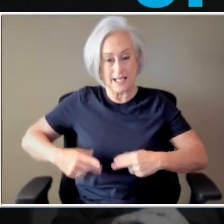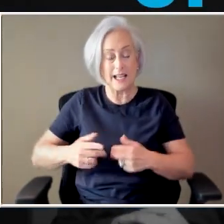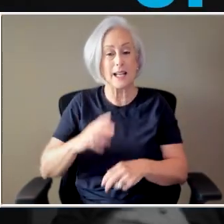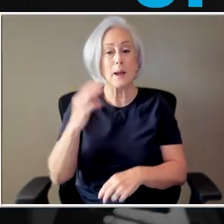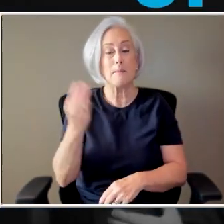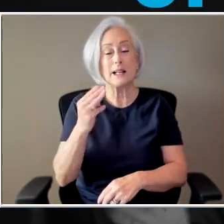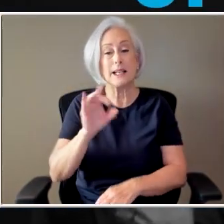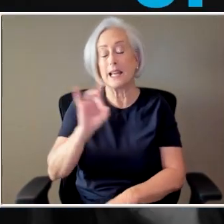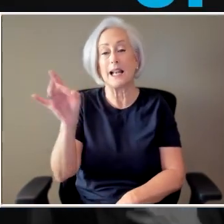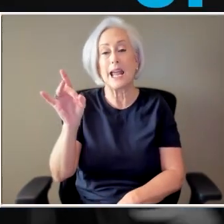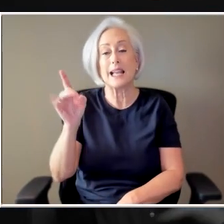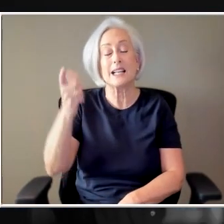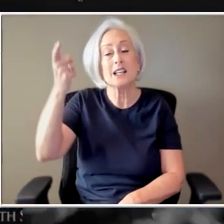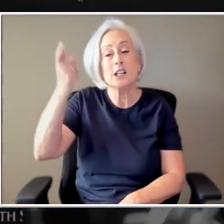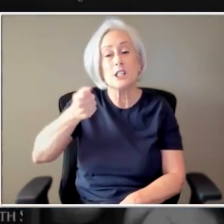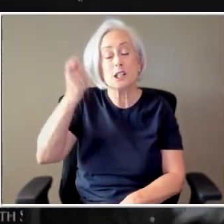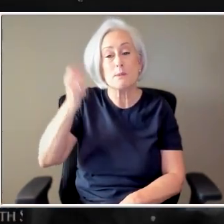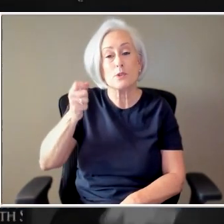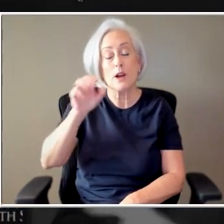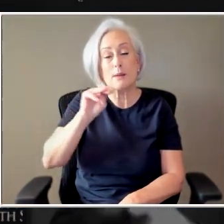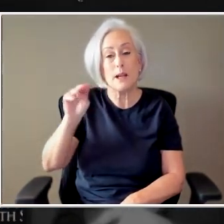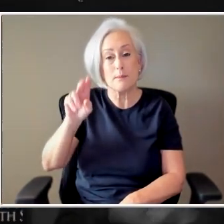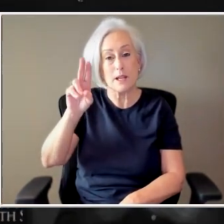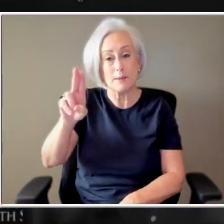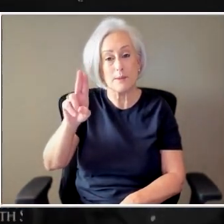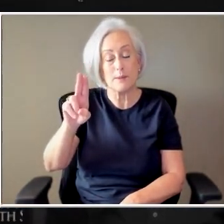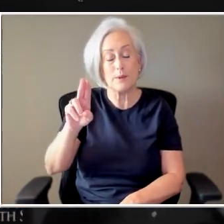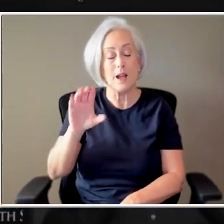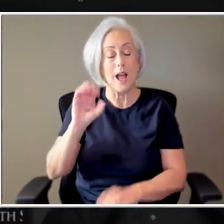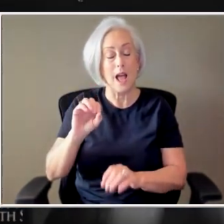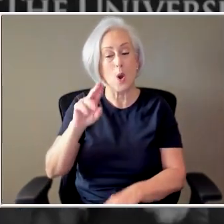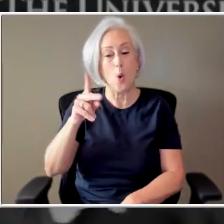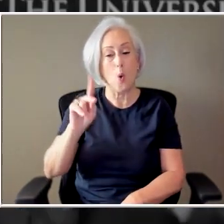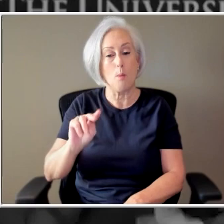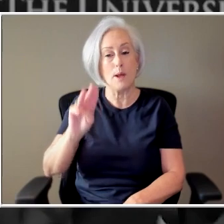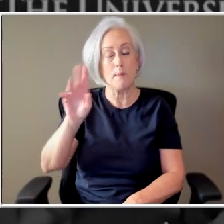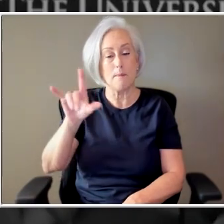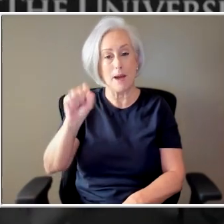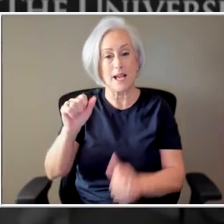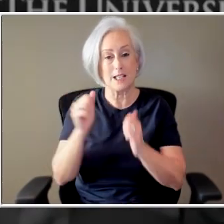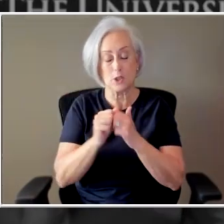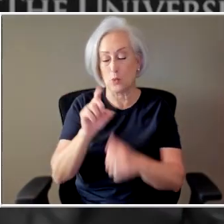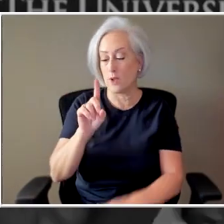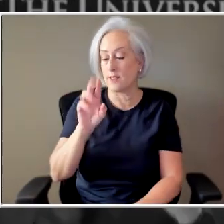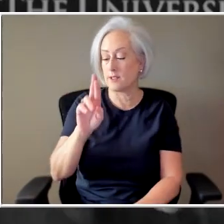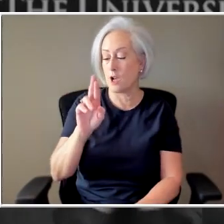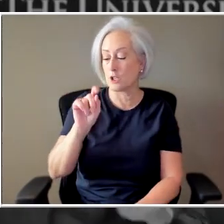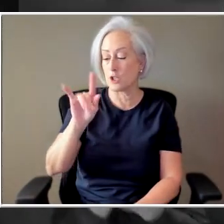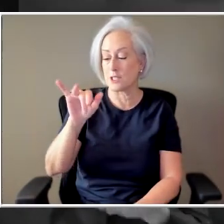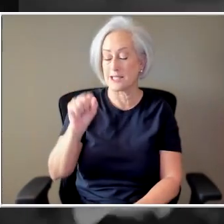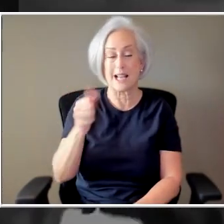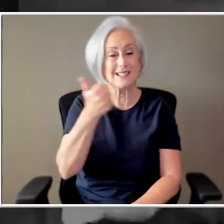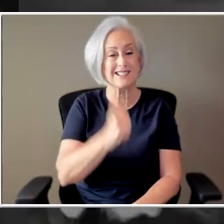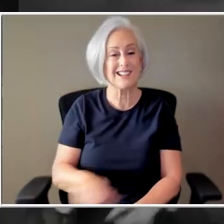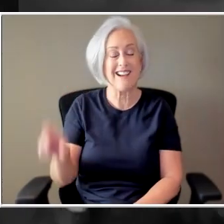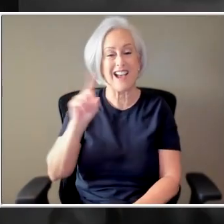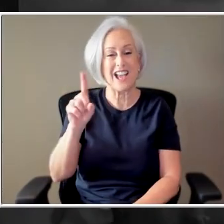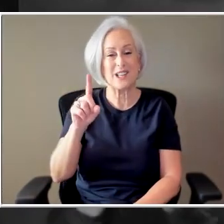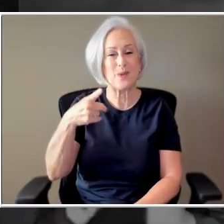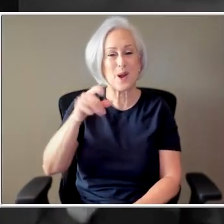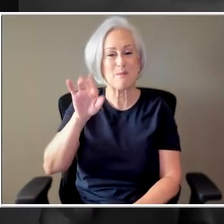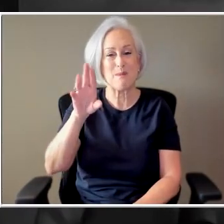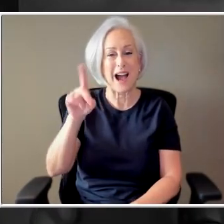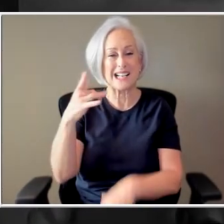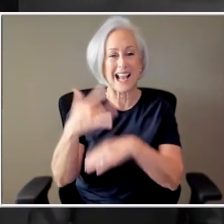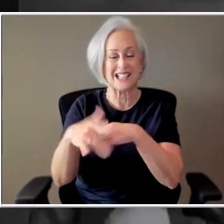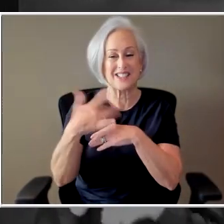Subscribe to our Morning Medical Update and Open Mics with Dr. Stein's podcast. Now everywhere podcasts are available.